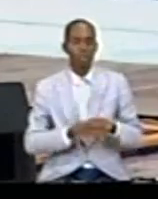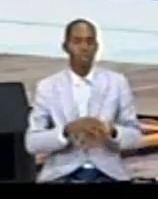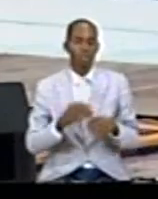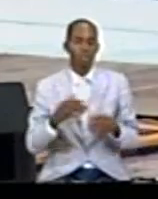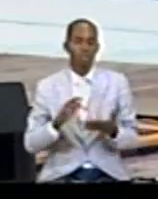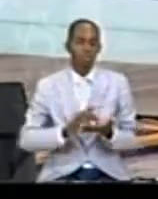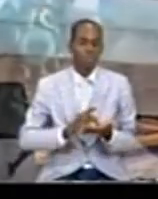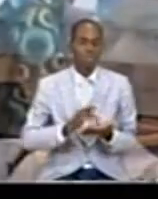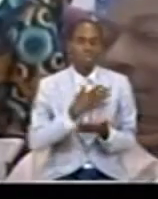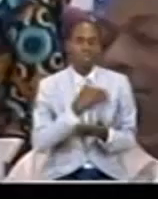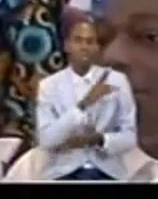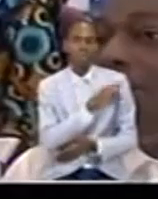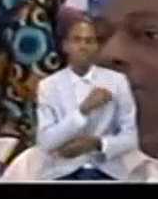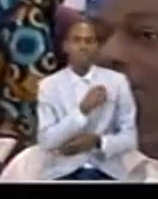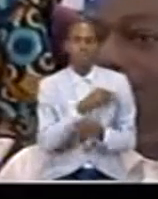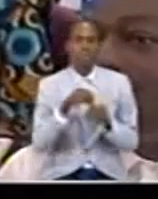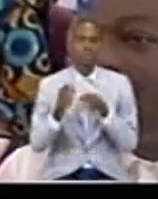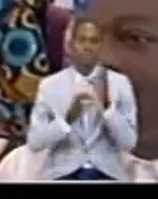in Jesus' name.